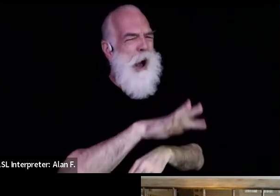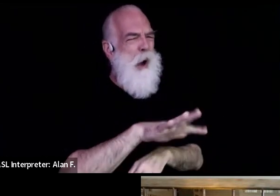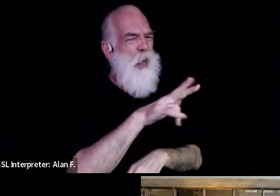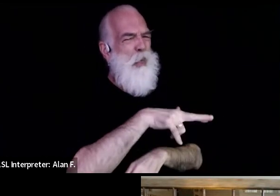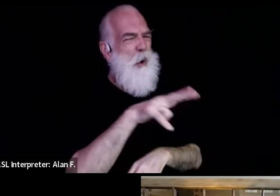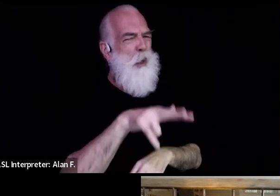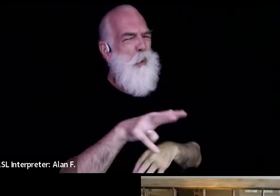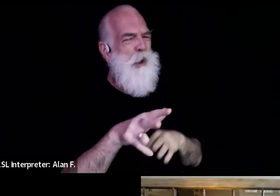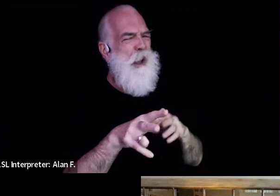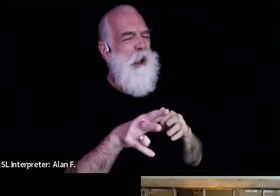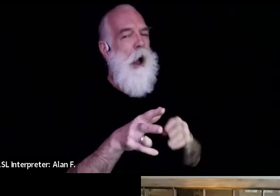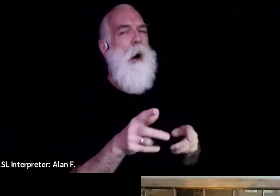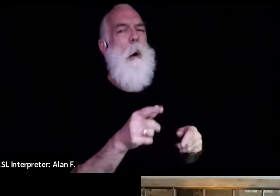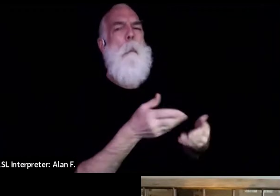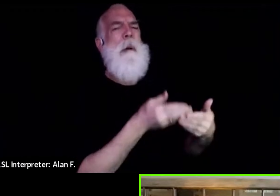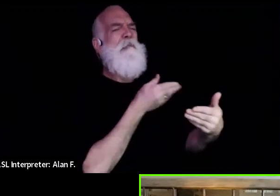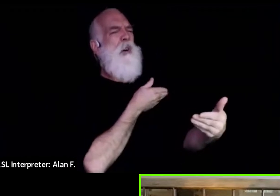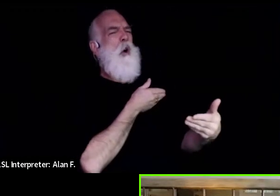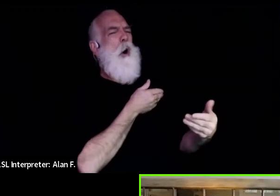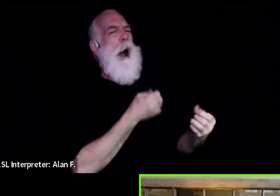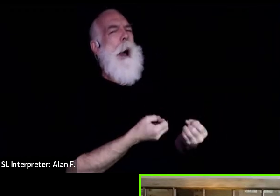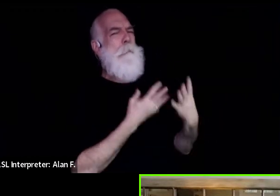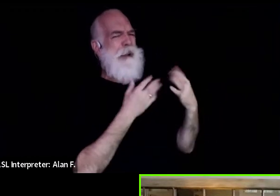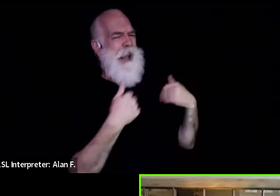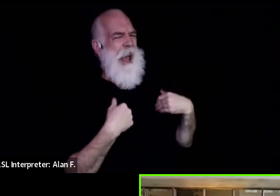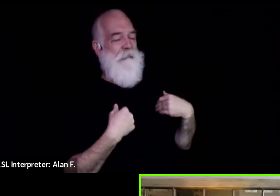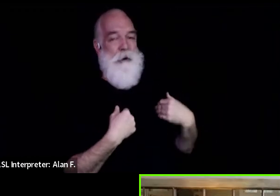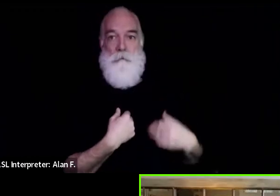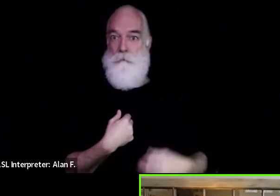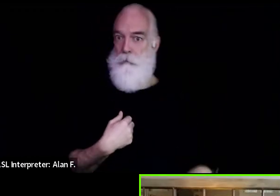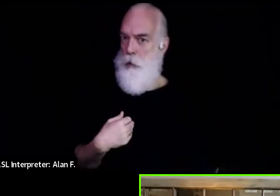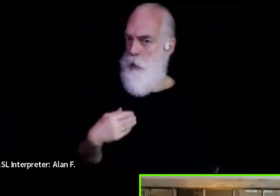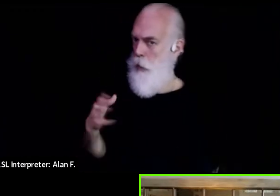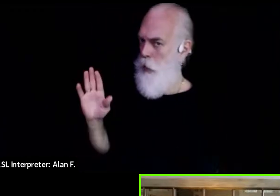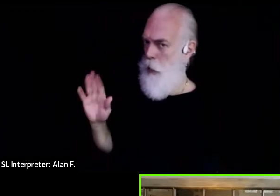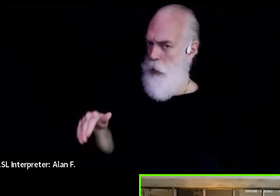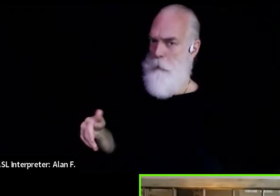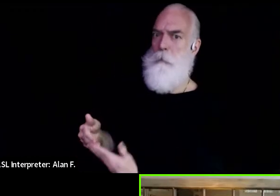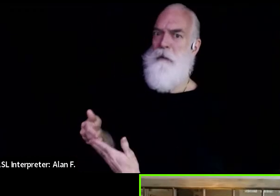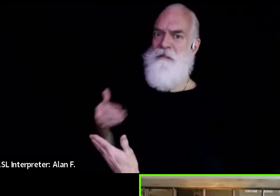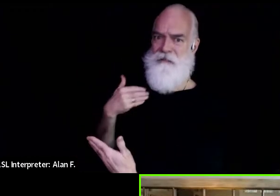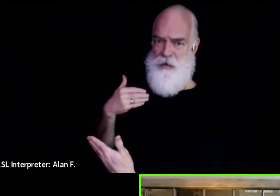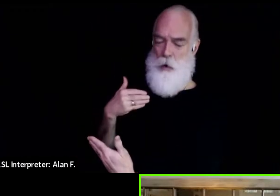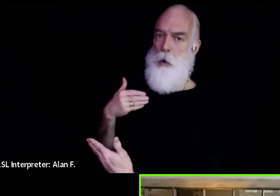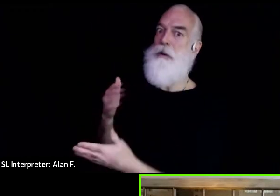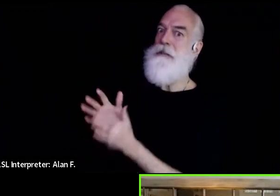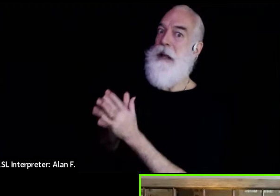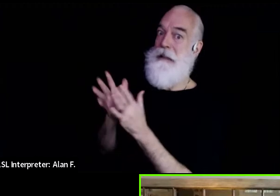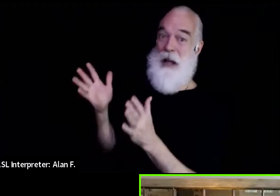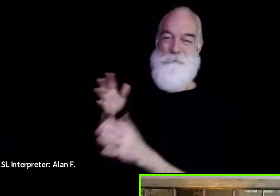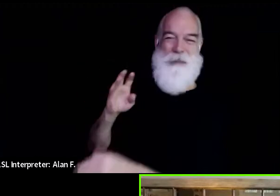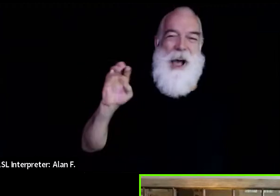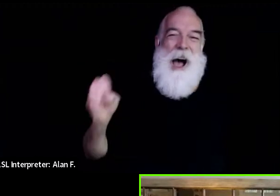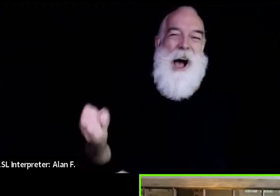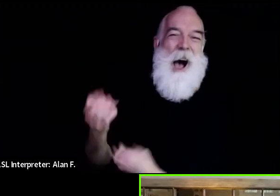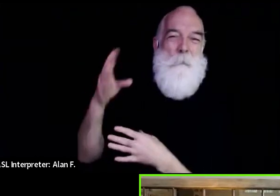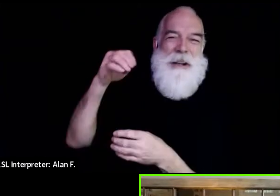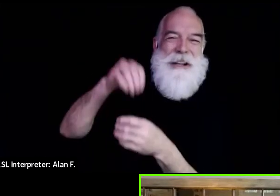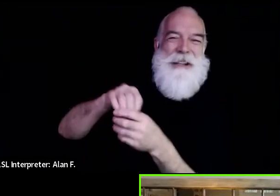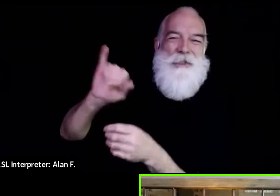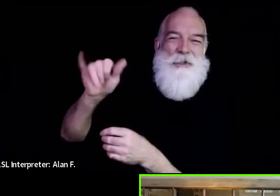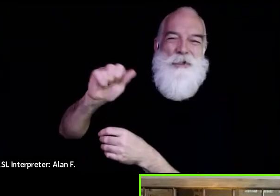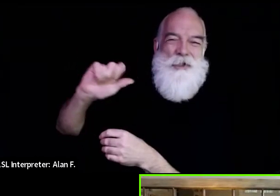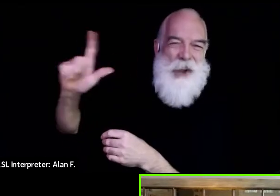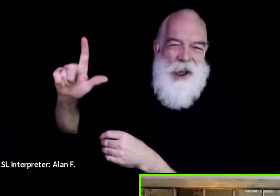reduction that was from when you started? It was a significant reduction, and the jail population had been dwindling over time. So